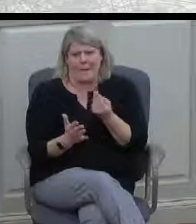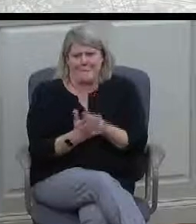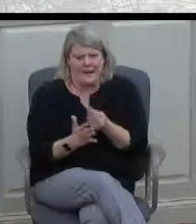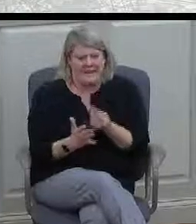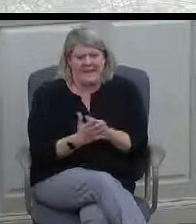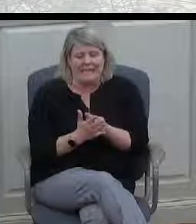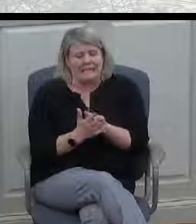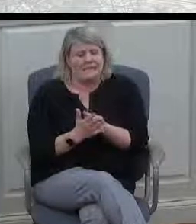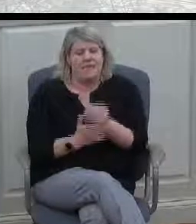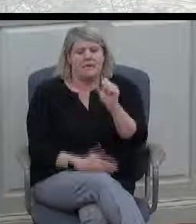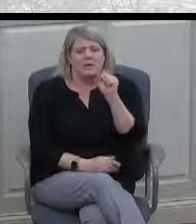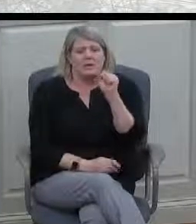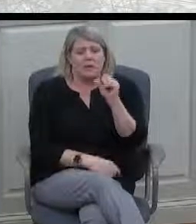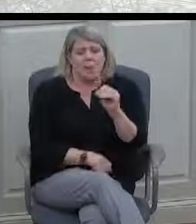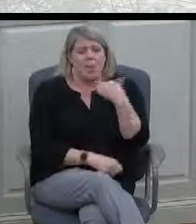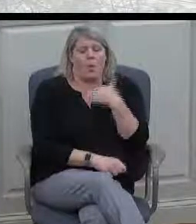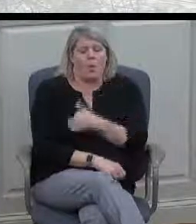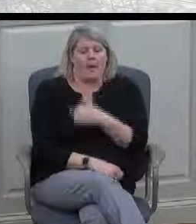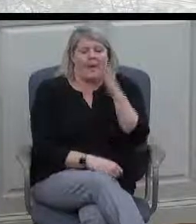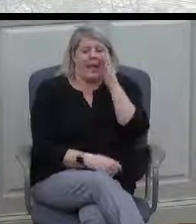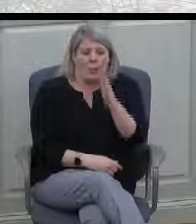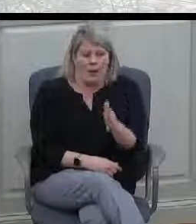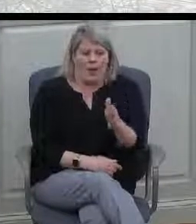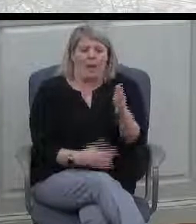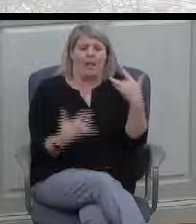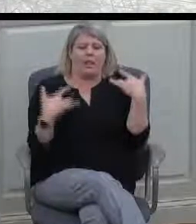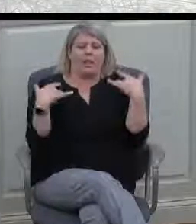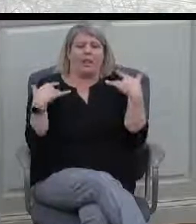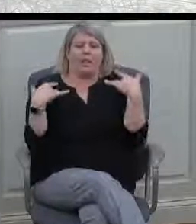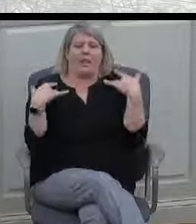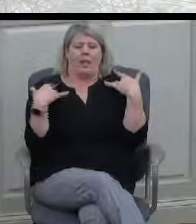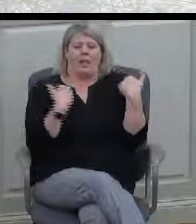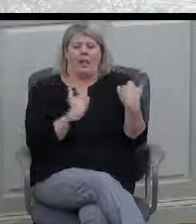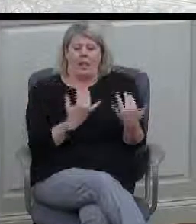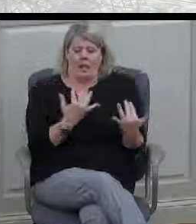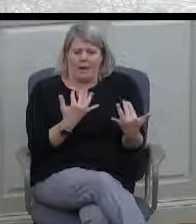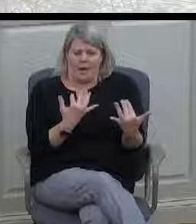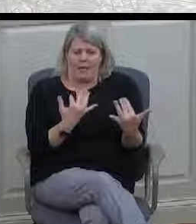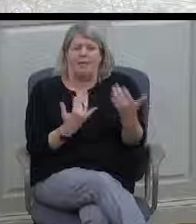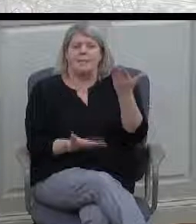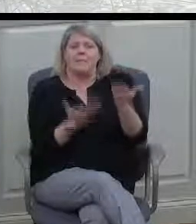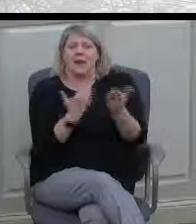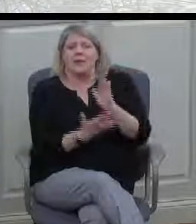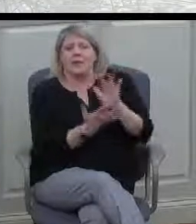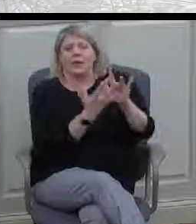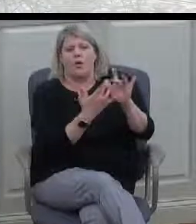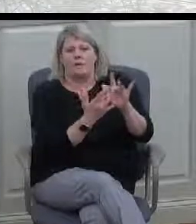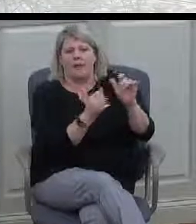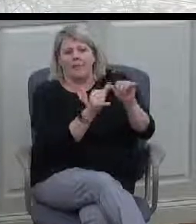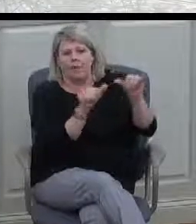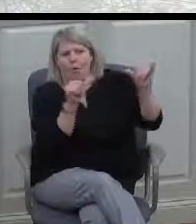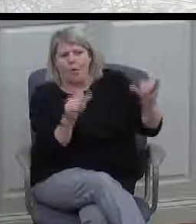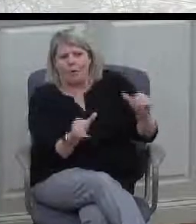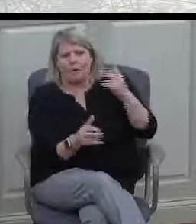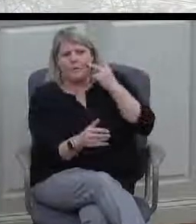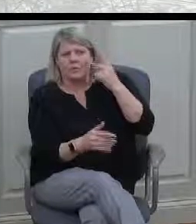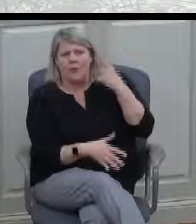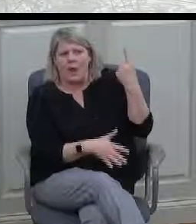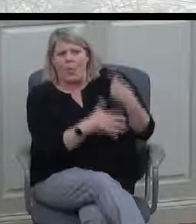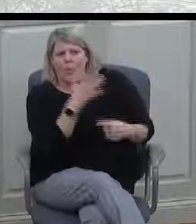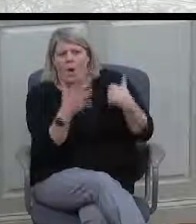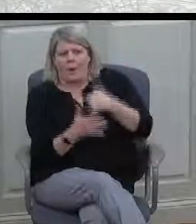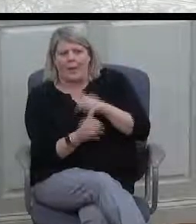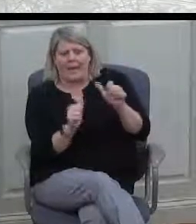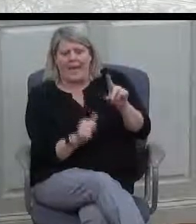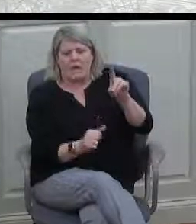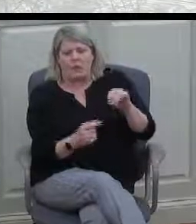amount. So we're going to kind of step back and see if we need to reach out to the architect and have a discussion with them about what it would take to update those plans from when they